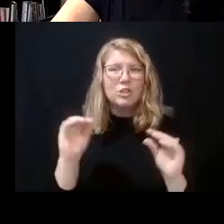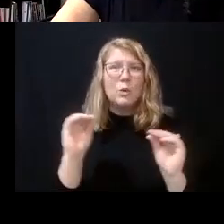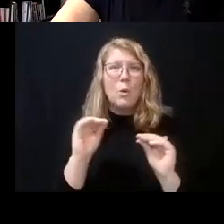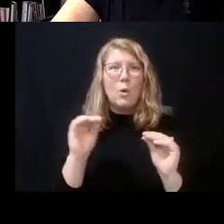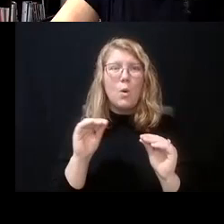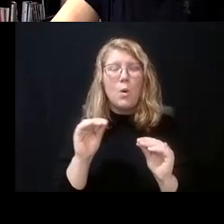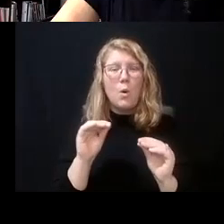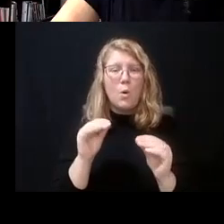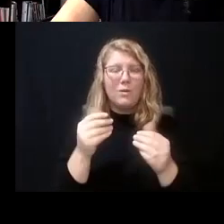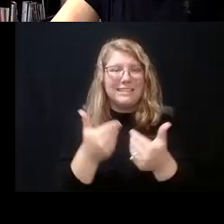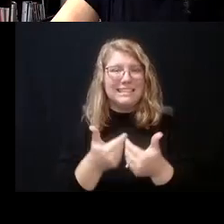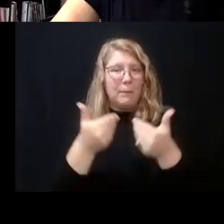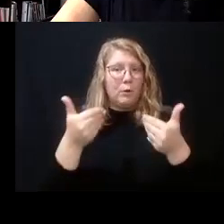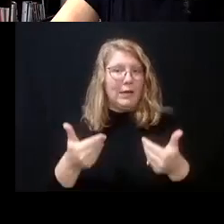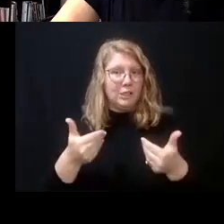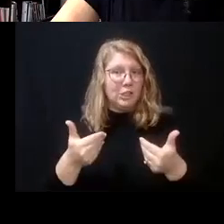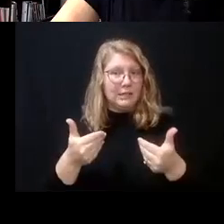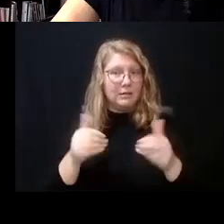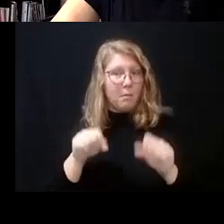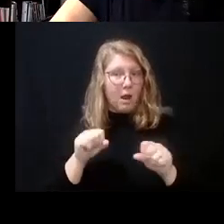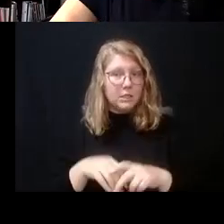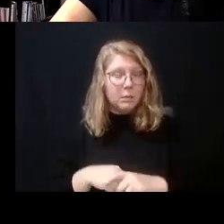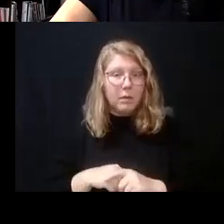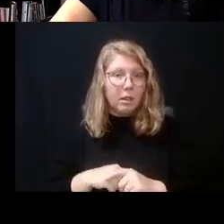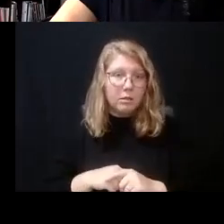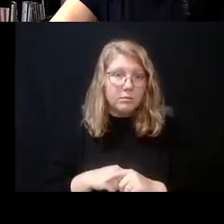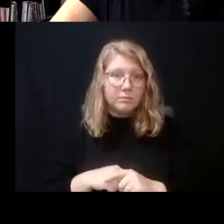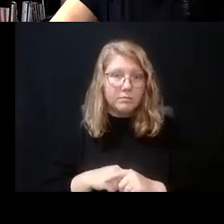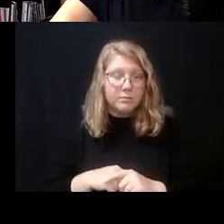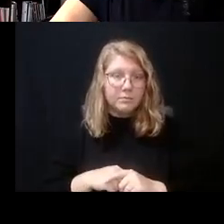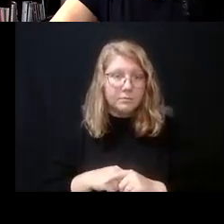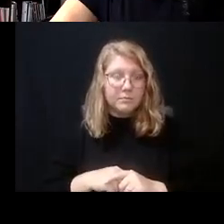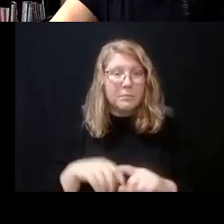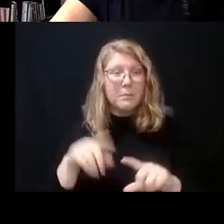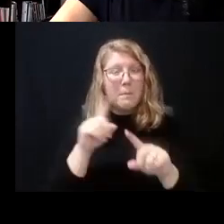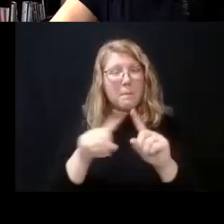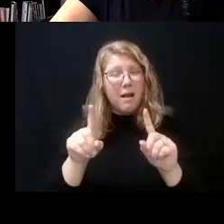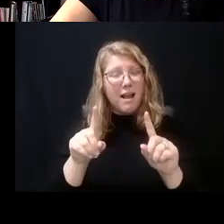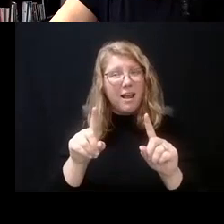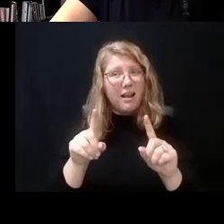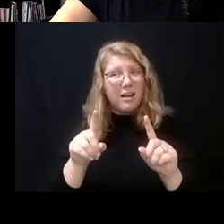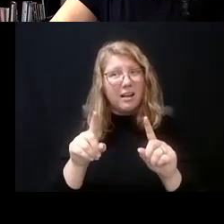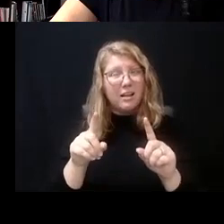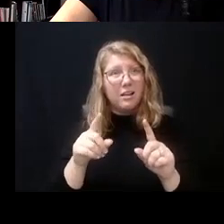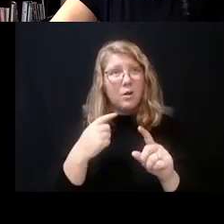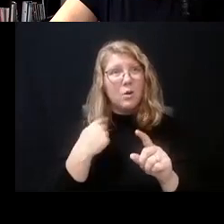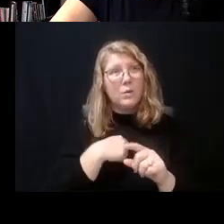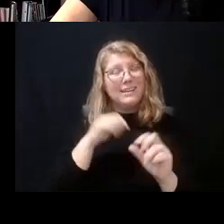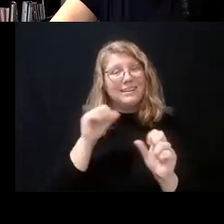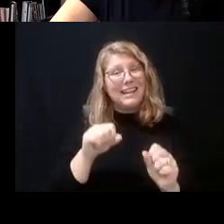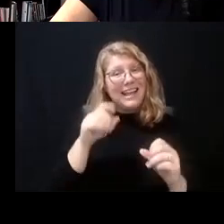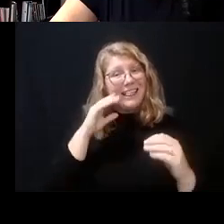kind of separation like isn't totally possible for humans. But I think the way that we can think about it is